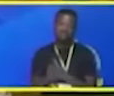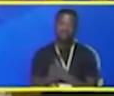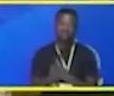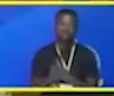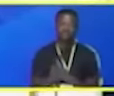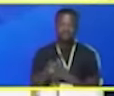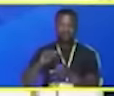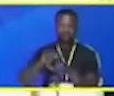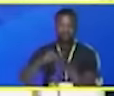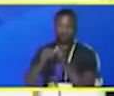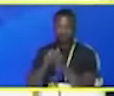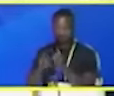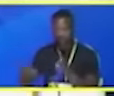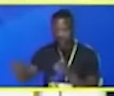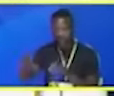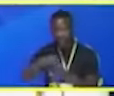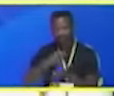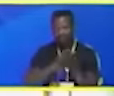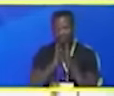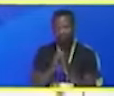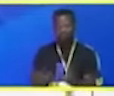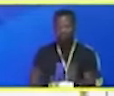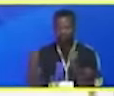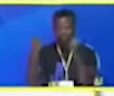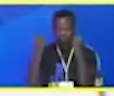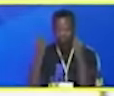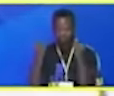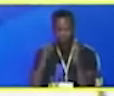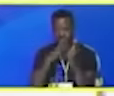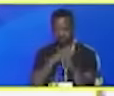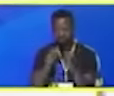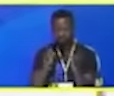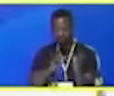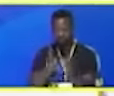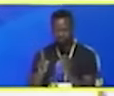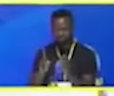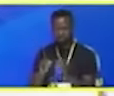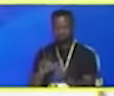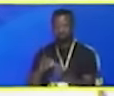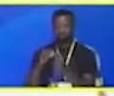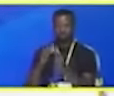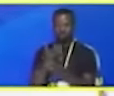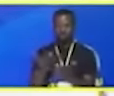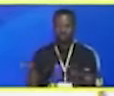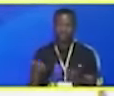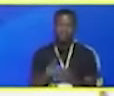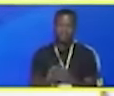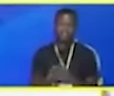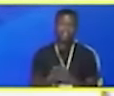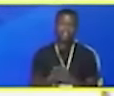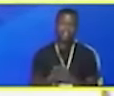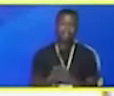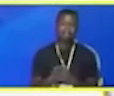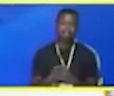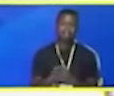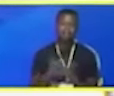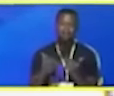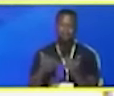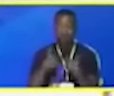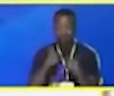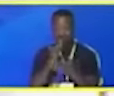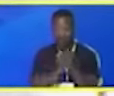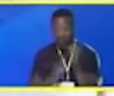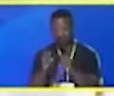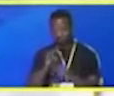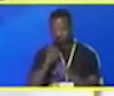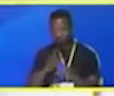They shall be strong and they shall do exploits. There are people who